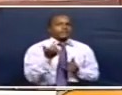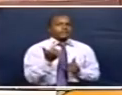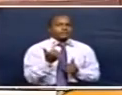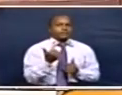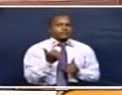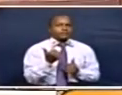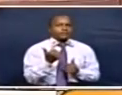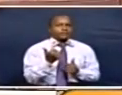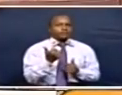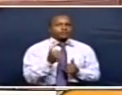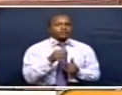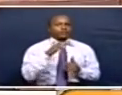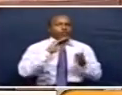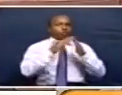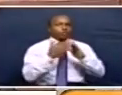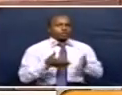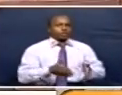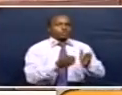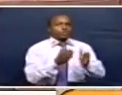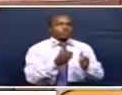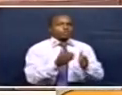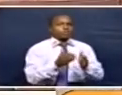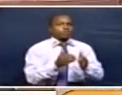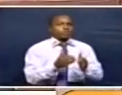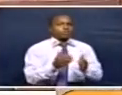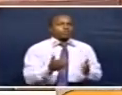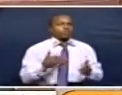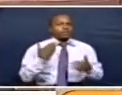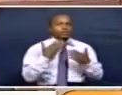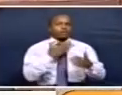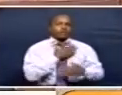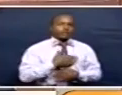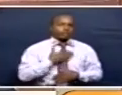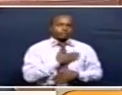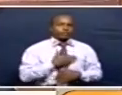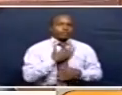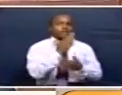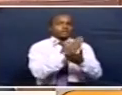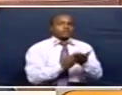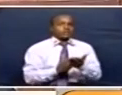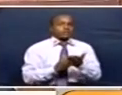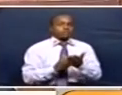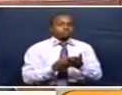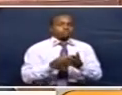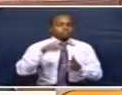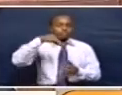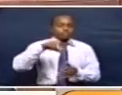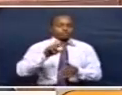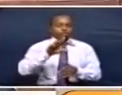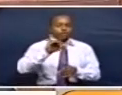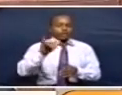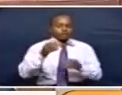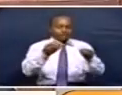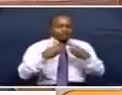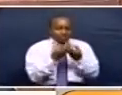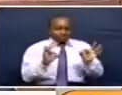can't remember, the community road, which has been graded. Oh, we're very grateful that some quarries have actually given us free maram and free rocks, and we're